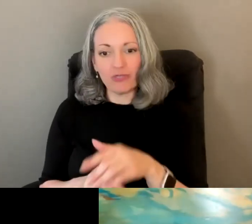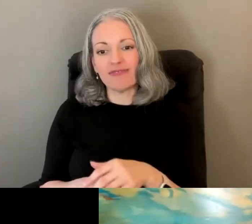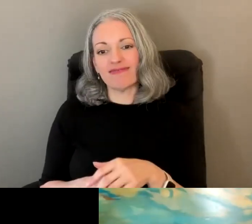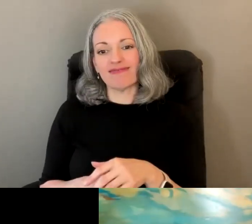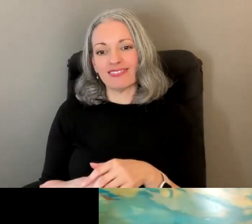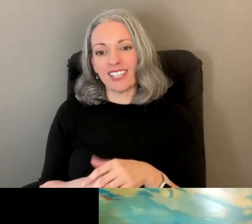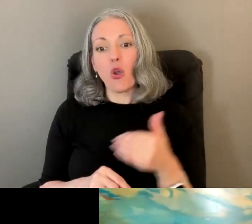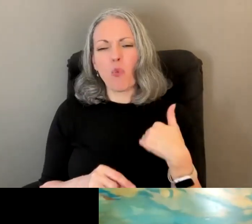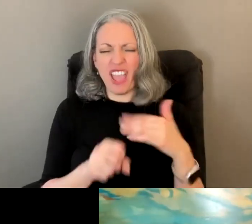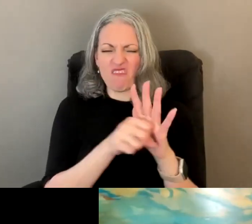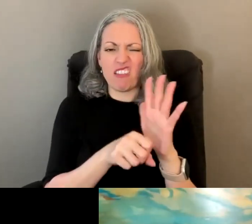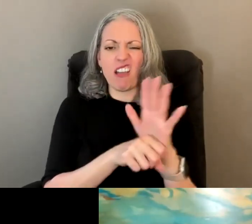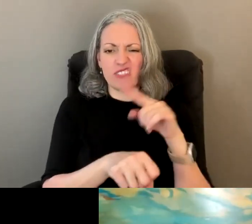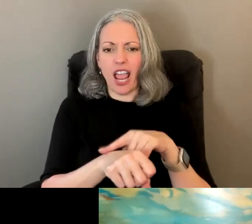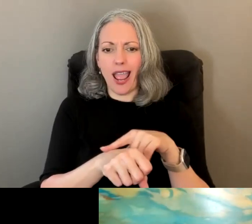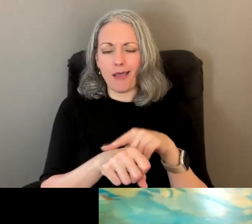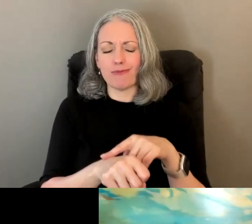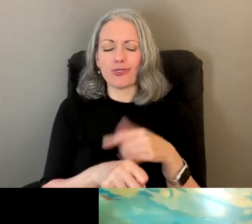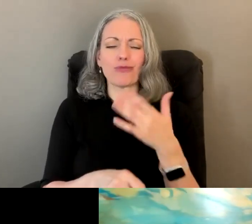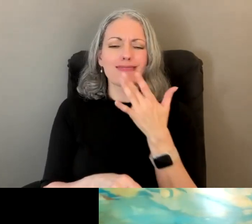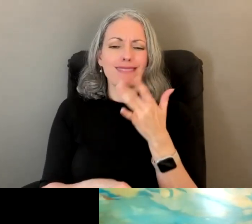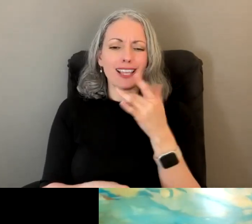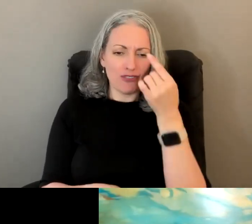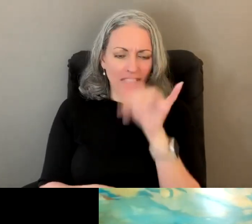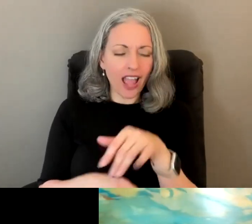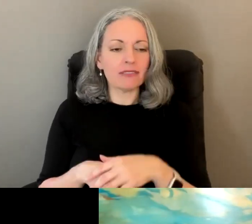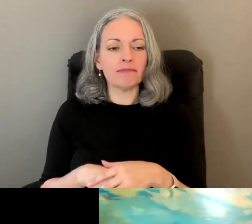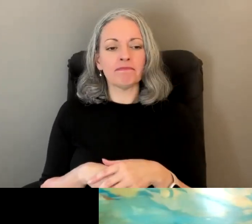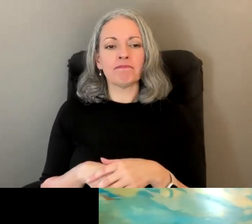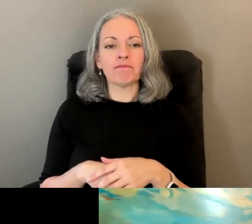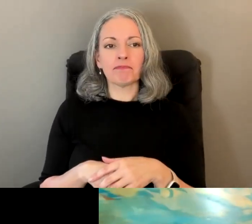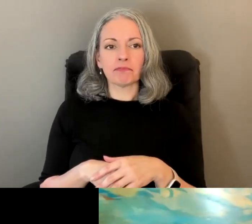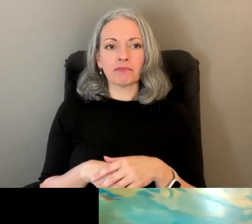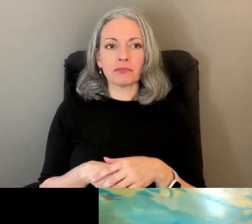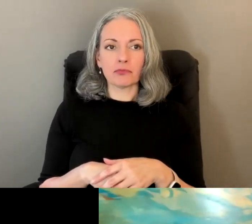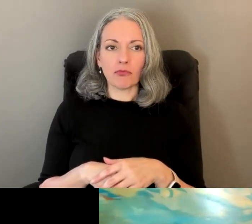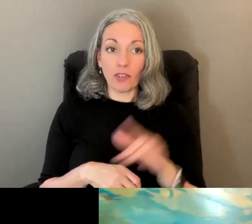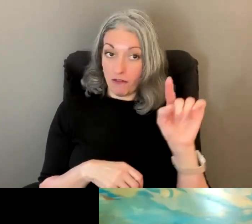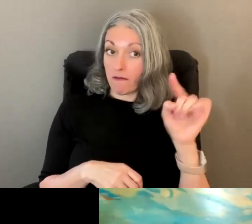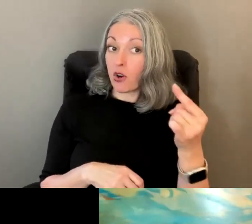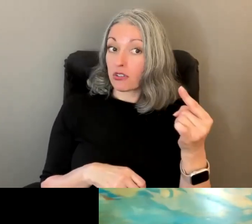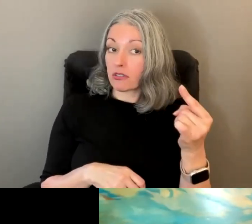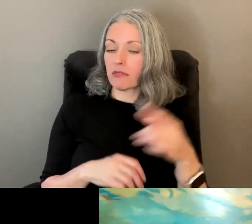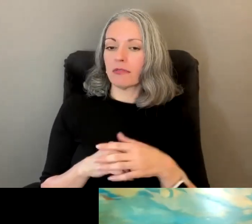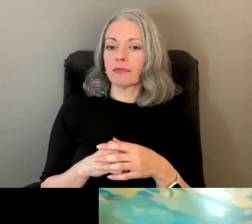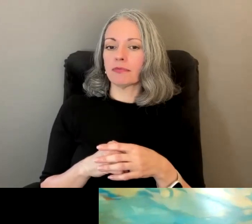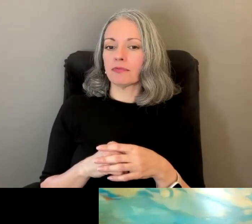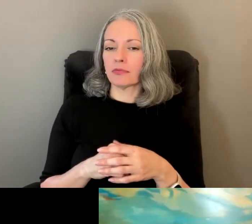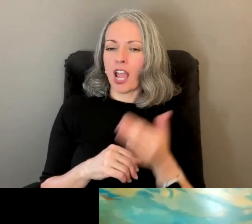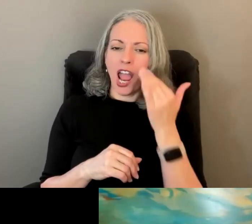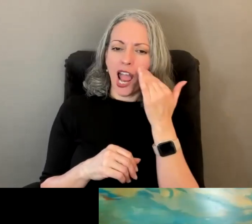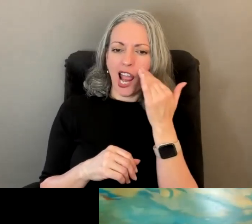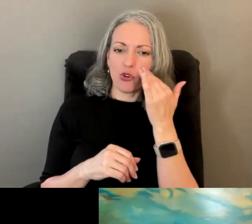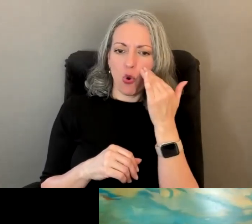have enough time, so we're really fortunate that way to see if other people have questions. The first is, I know there's these